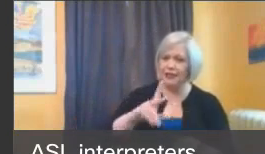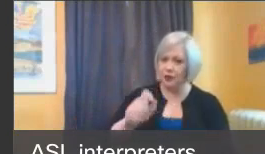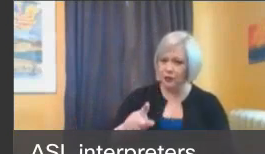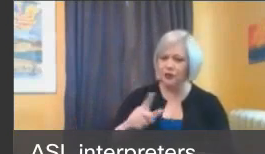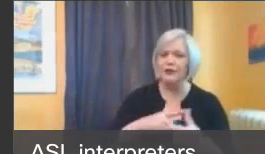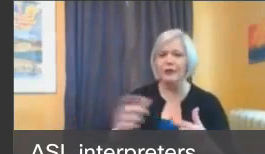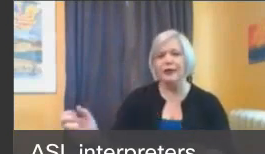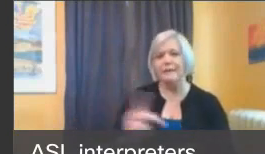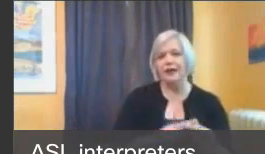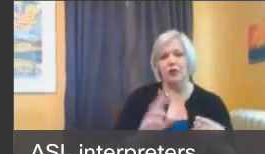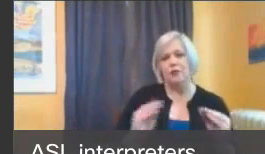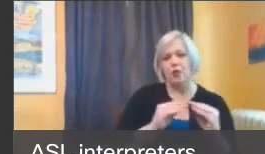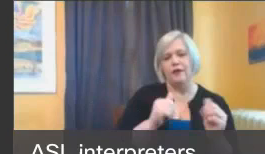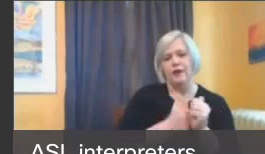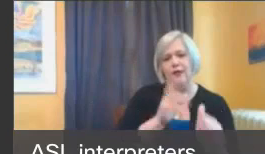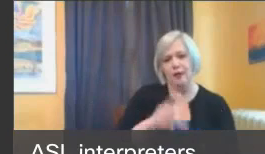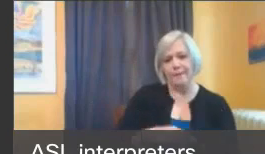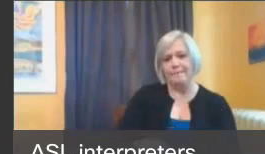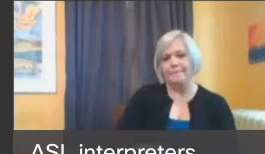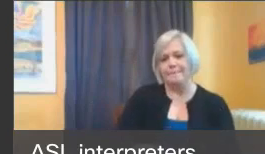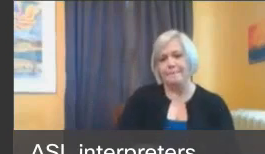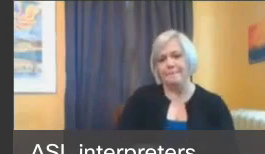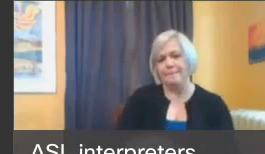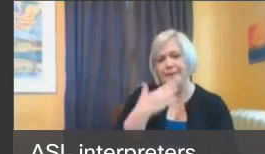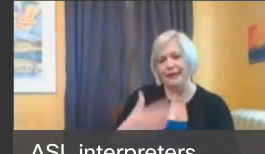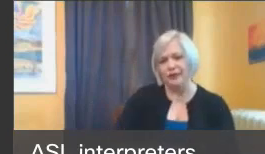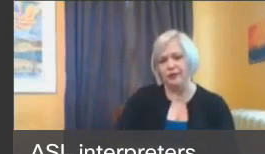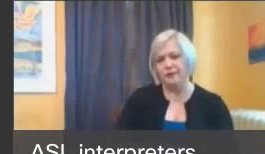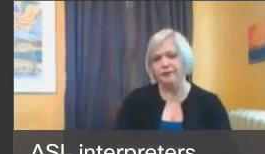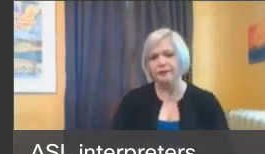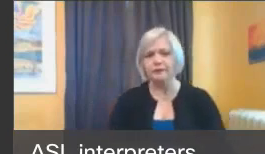we can return for additional follow-up. Thank you.